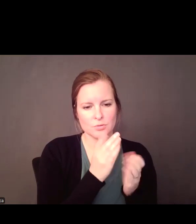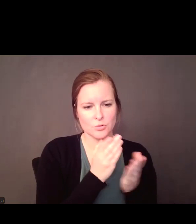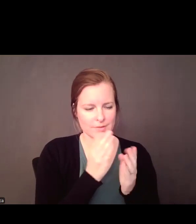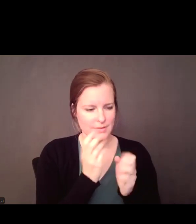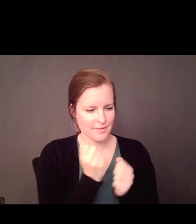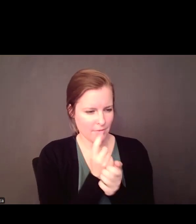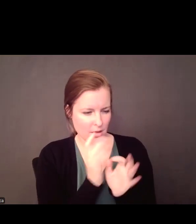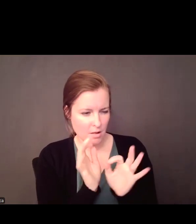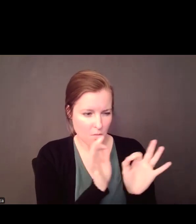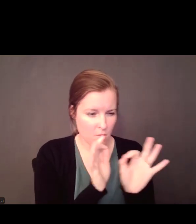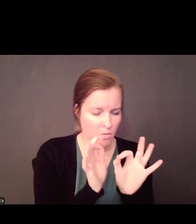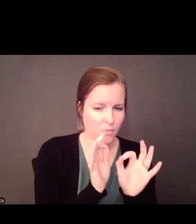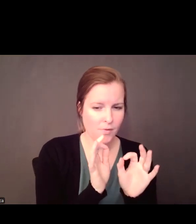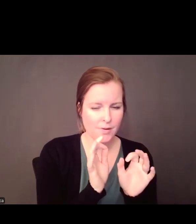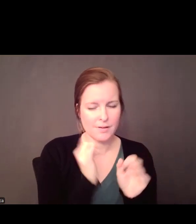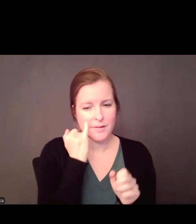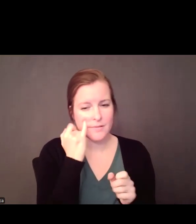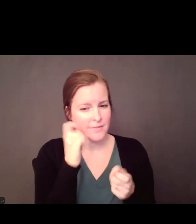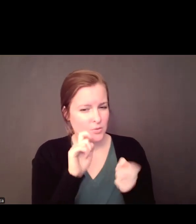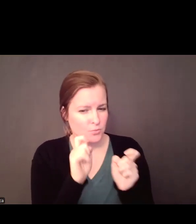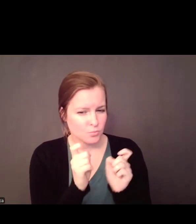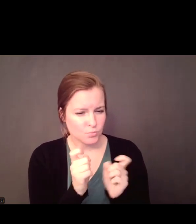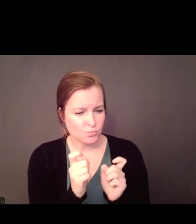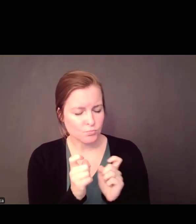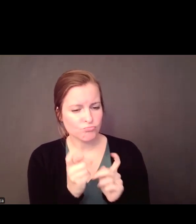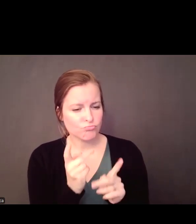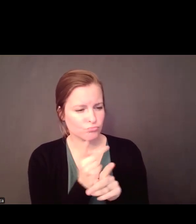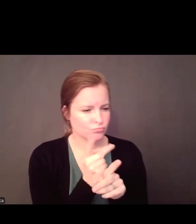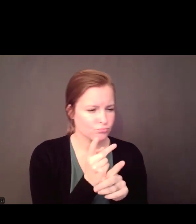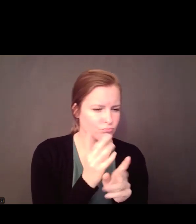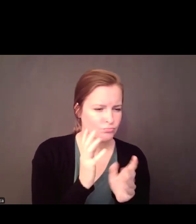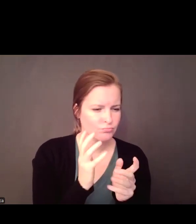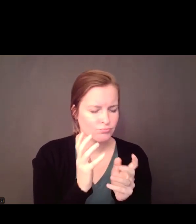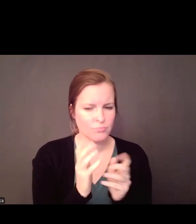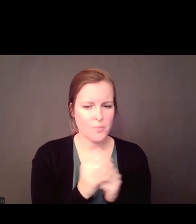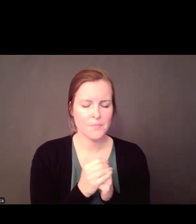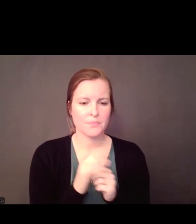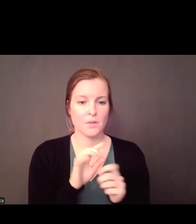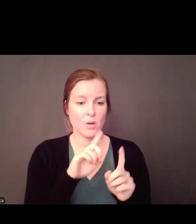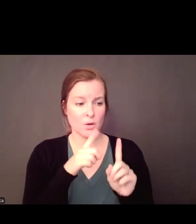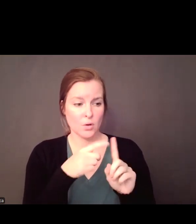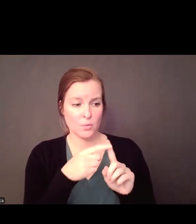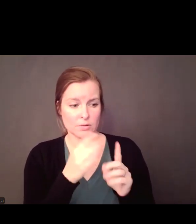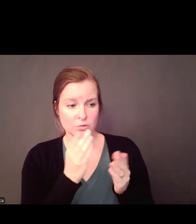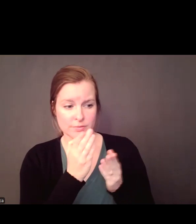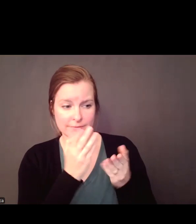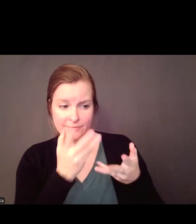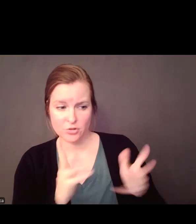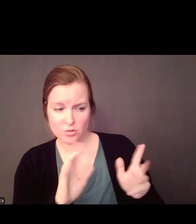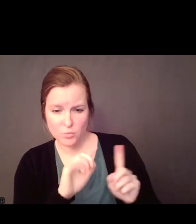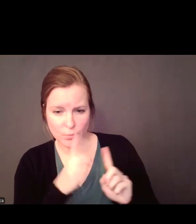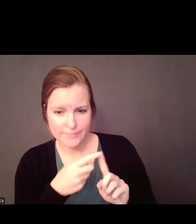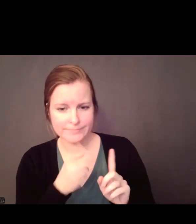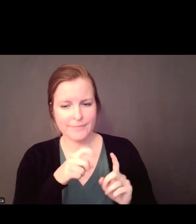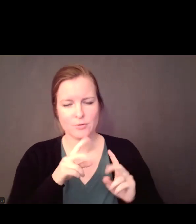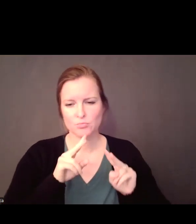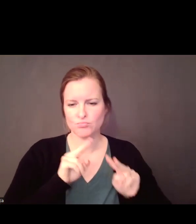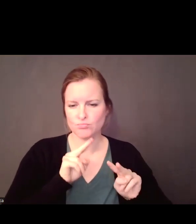determine if any modifications might be needed to services, as well as determine when to conclude services. Next slide.